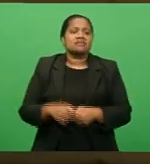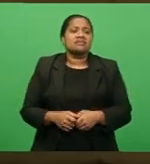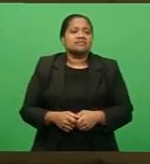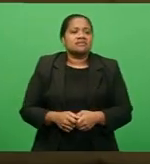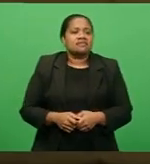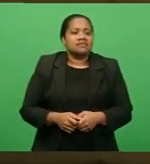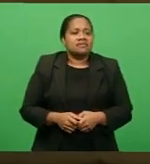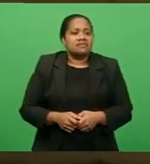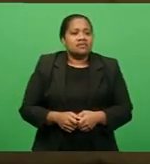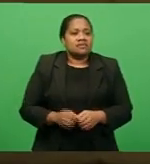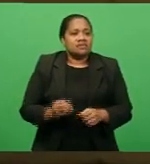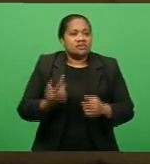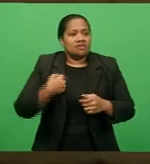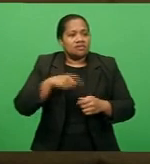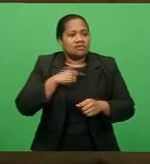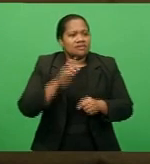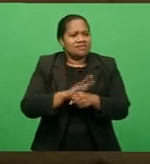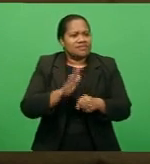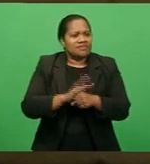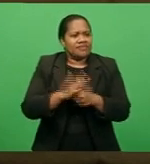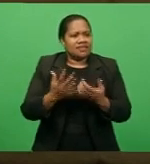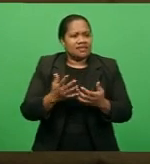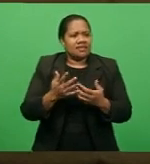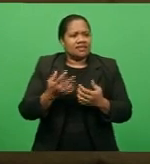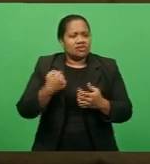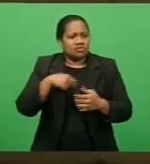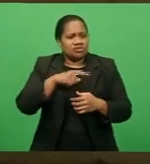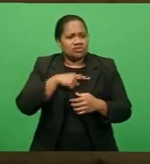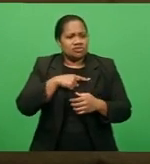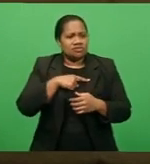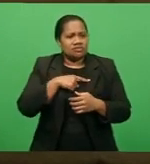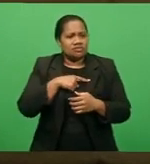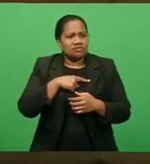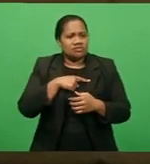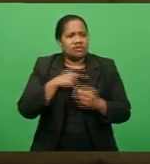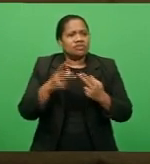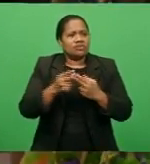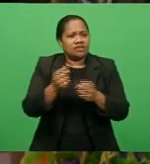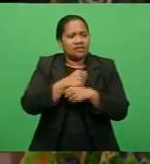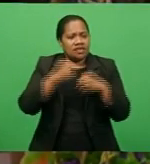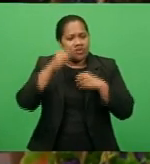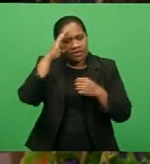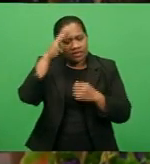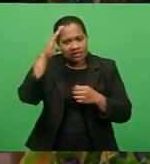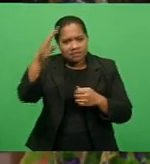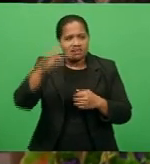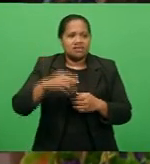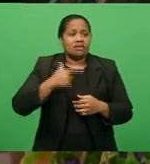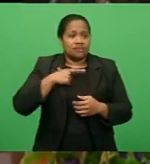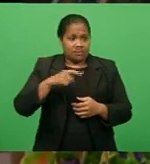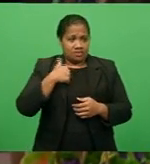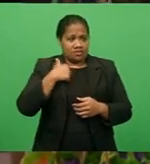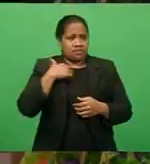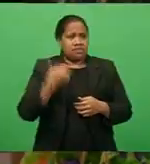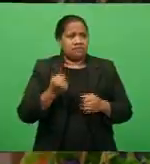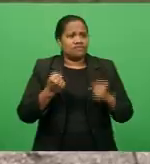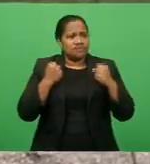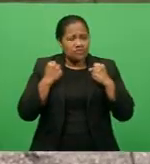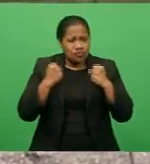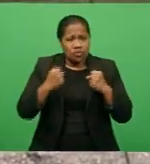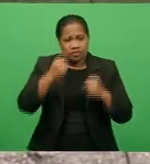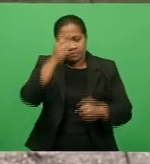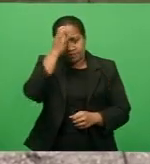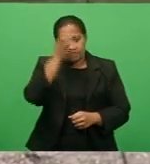We have to make the effort to have them with our elderly community, with our elders, because I have a very strong